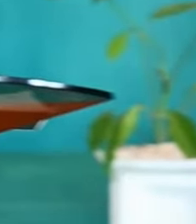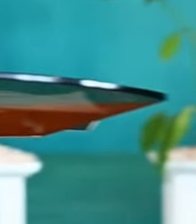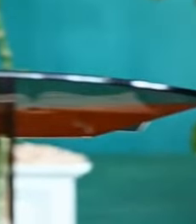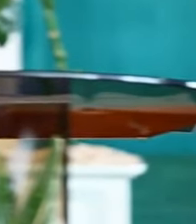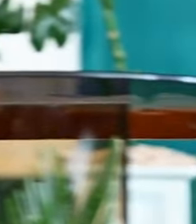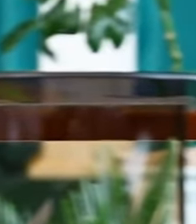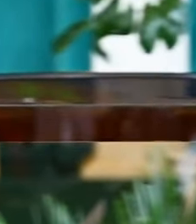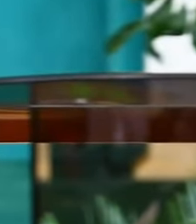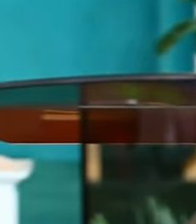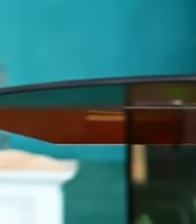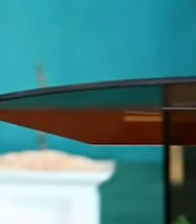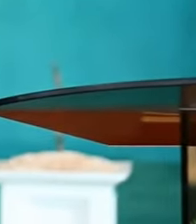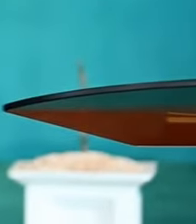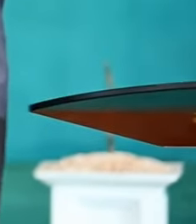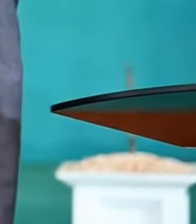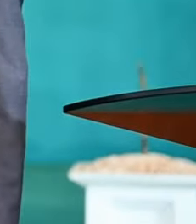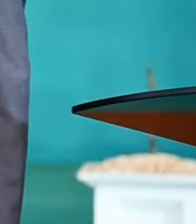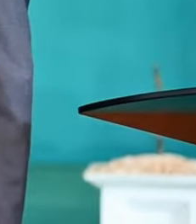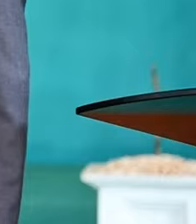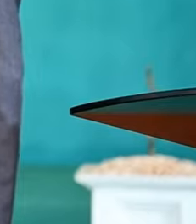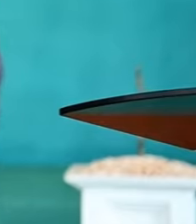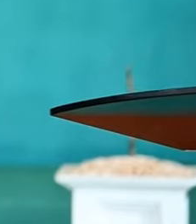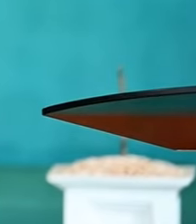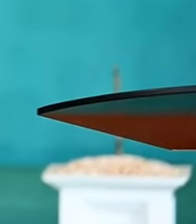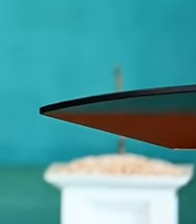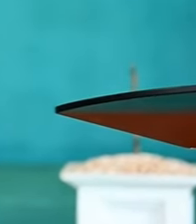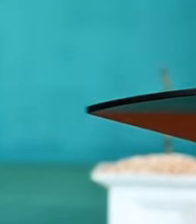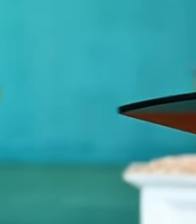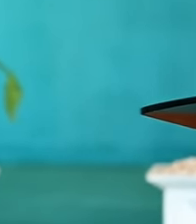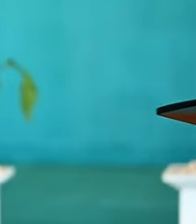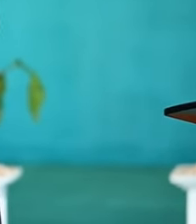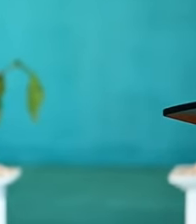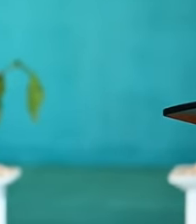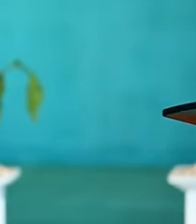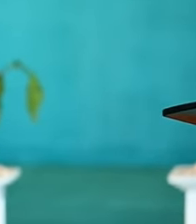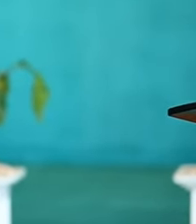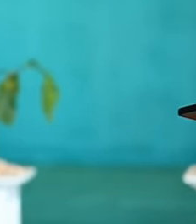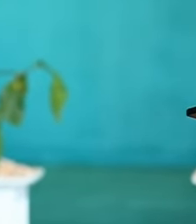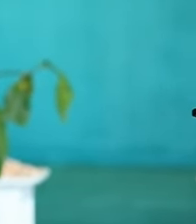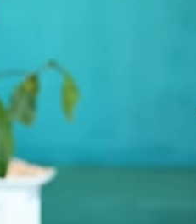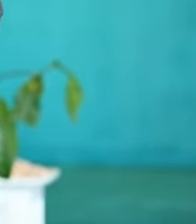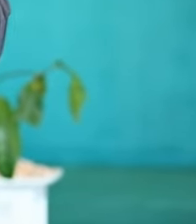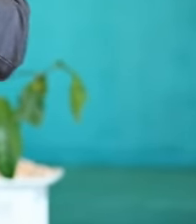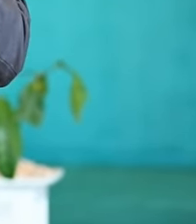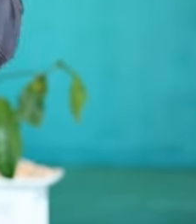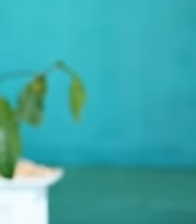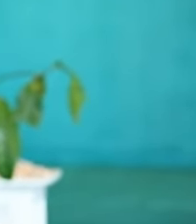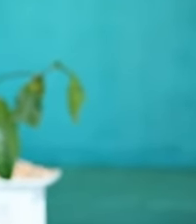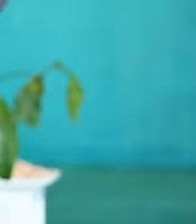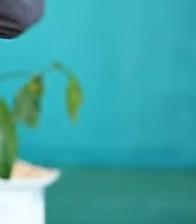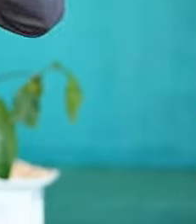by the Spirit of God, says the Lord. When we understand that